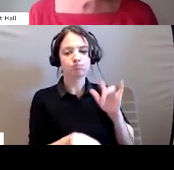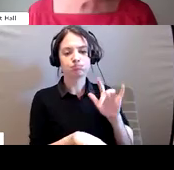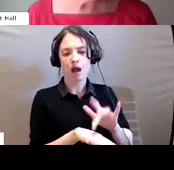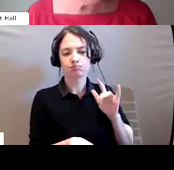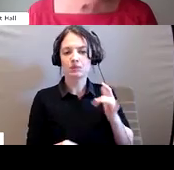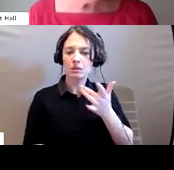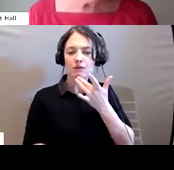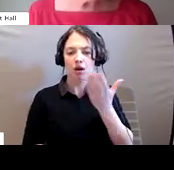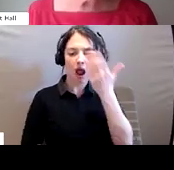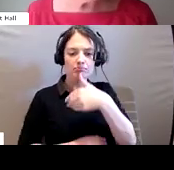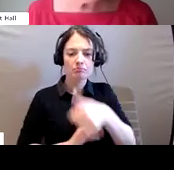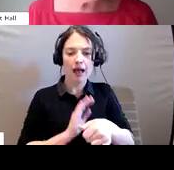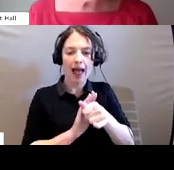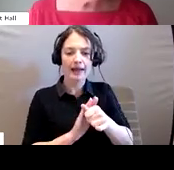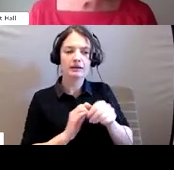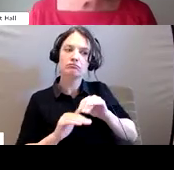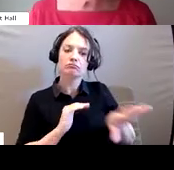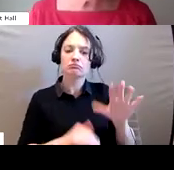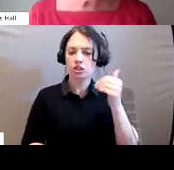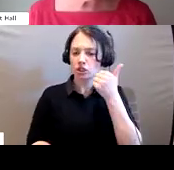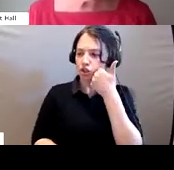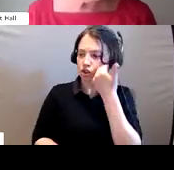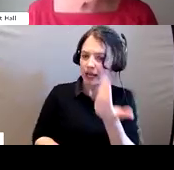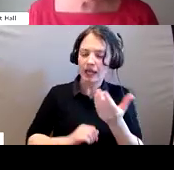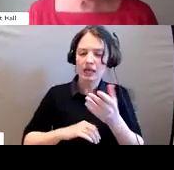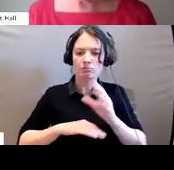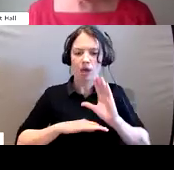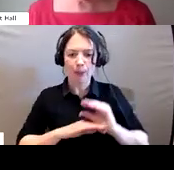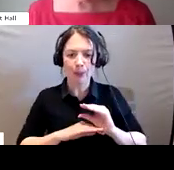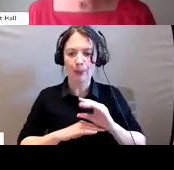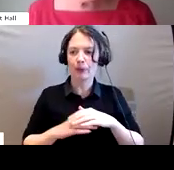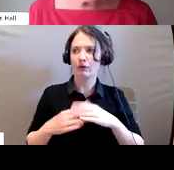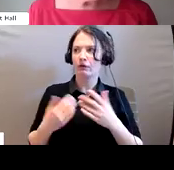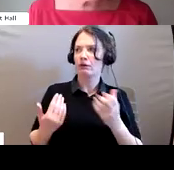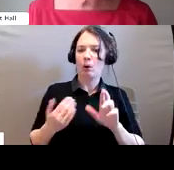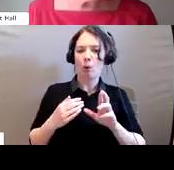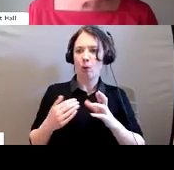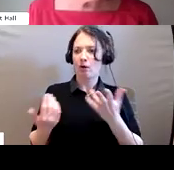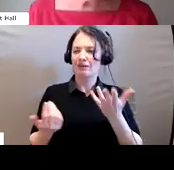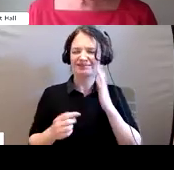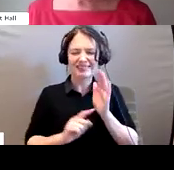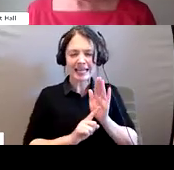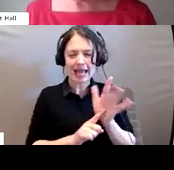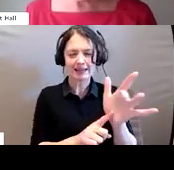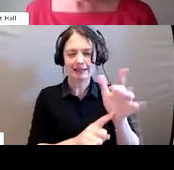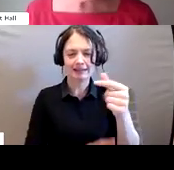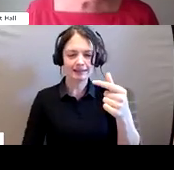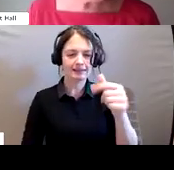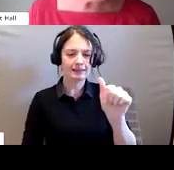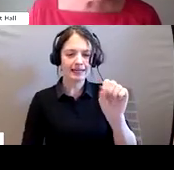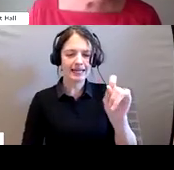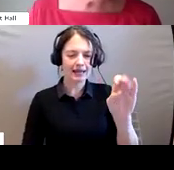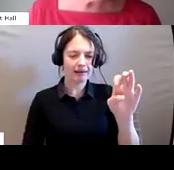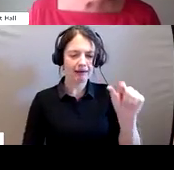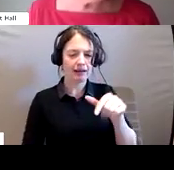means include shame, psychological manipulation, or gaslighting. These are preferred, first of all, because